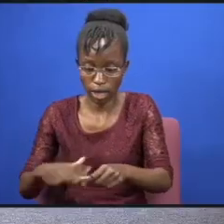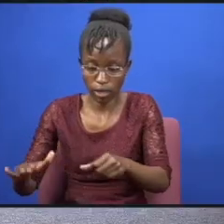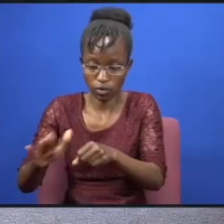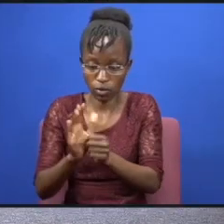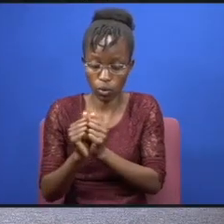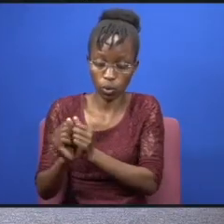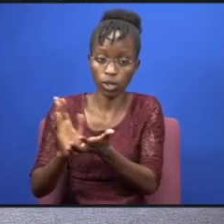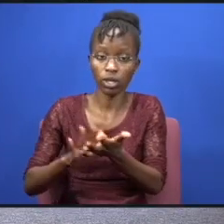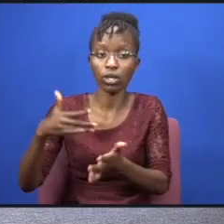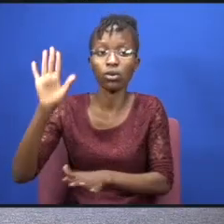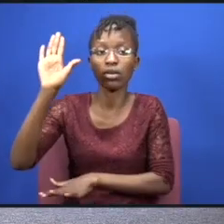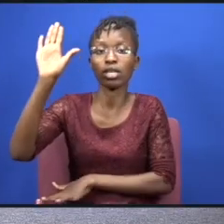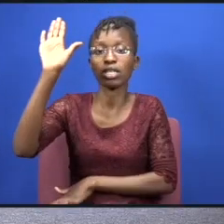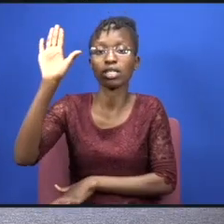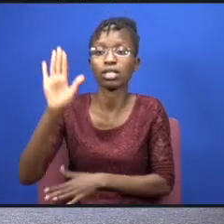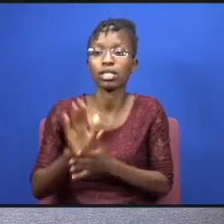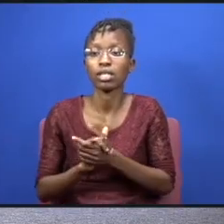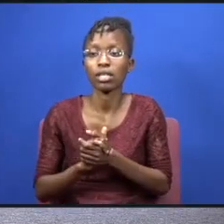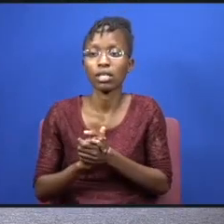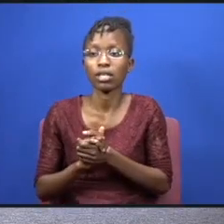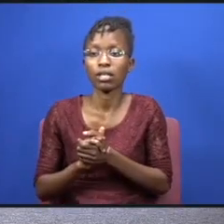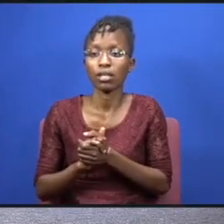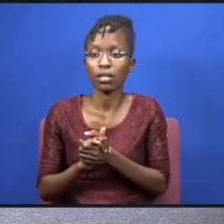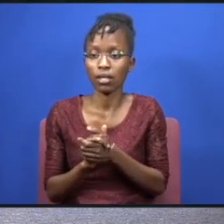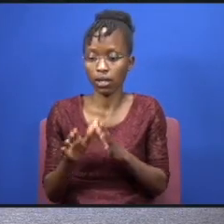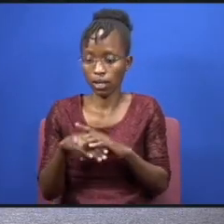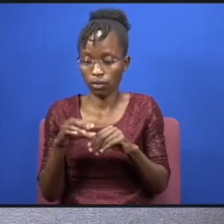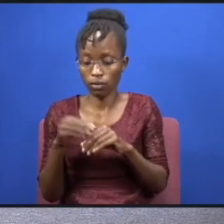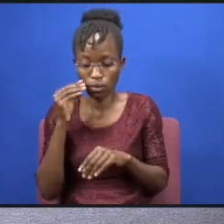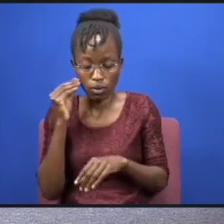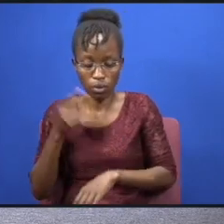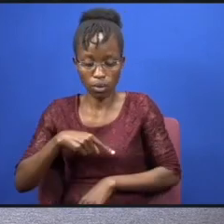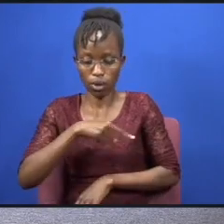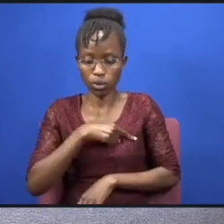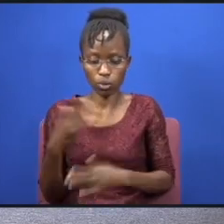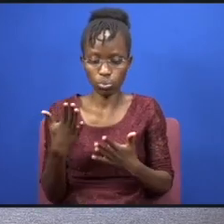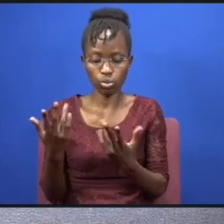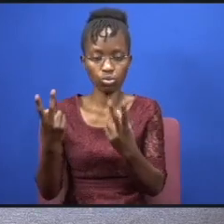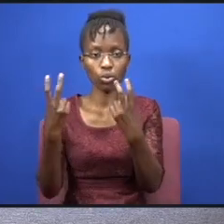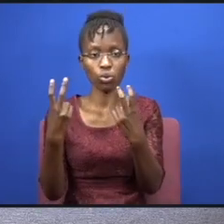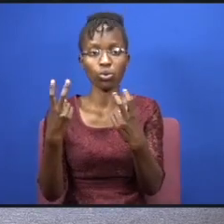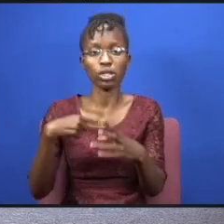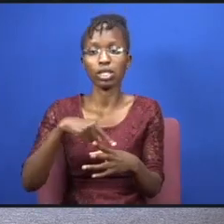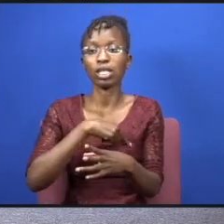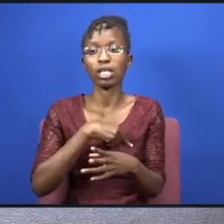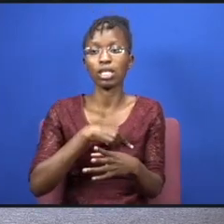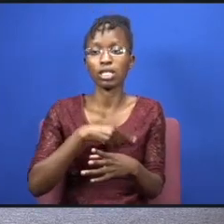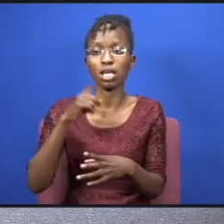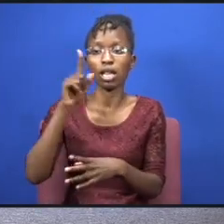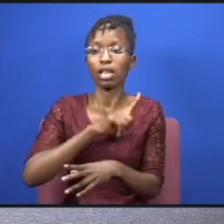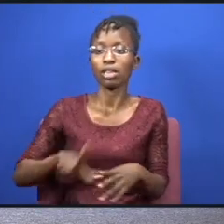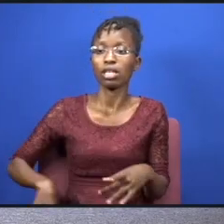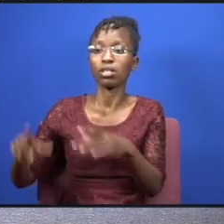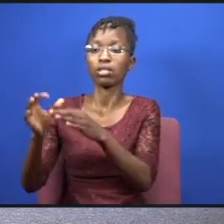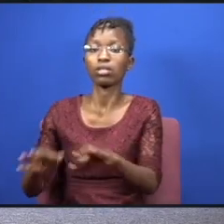His glory. And in the comfort of our homes or whatever place you're watching this from, He deserves